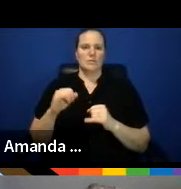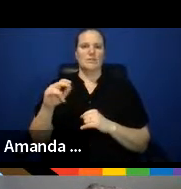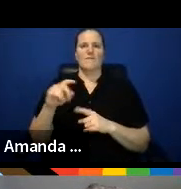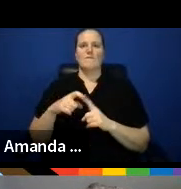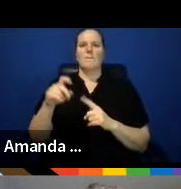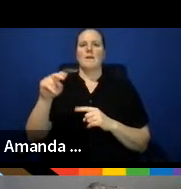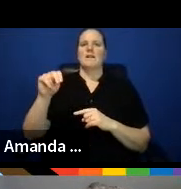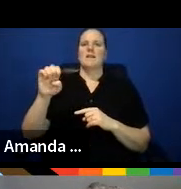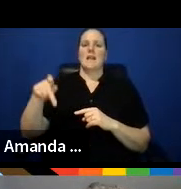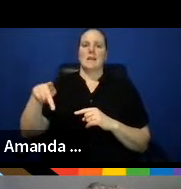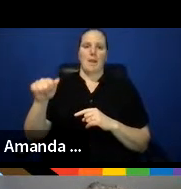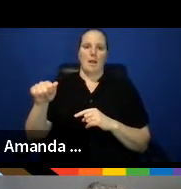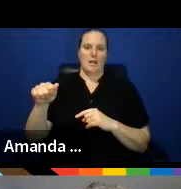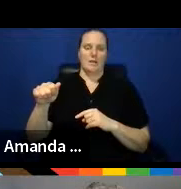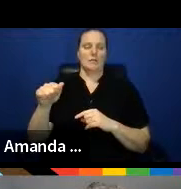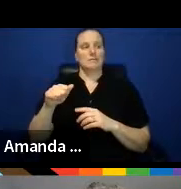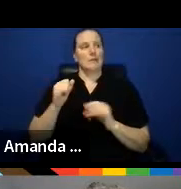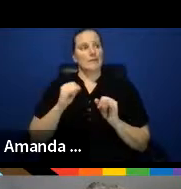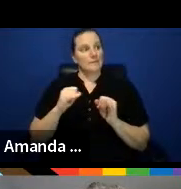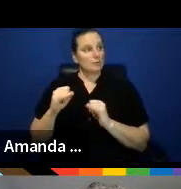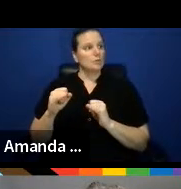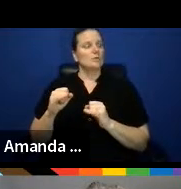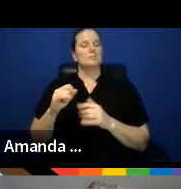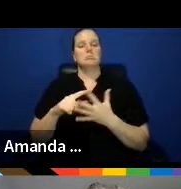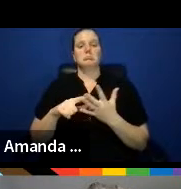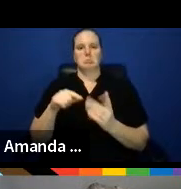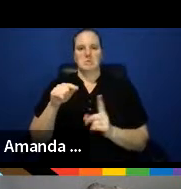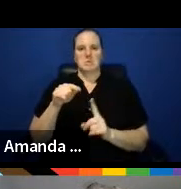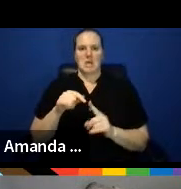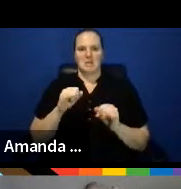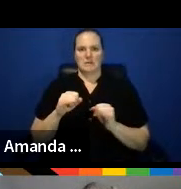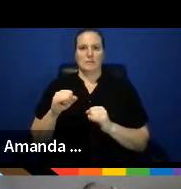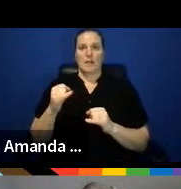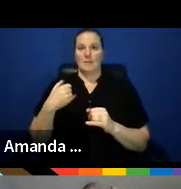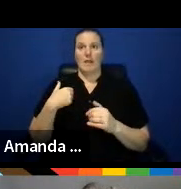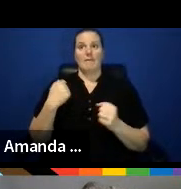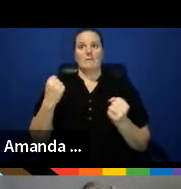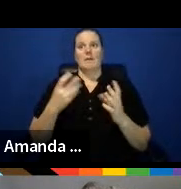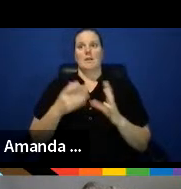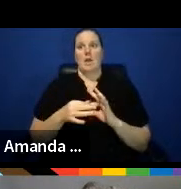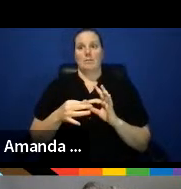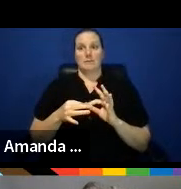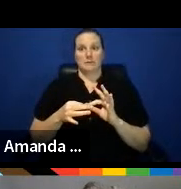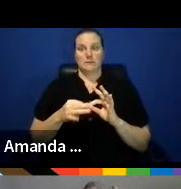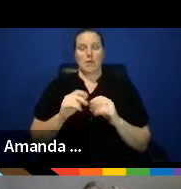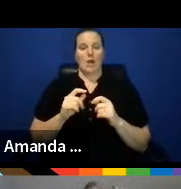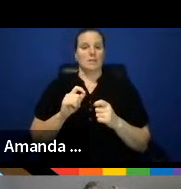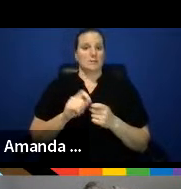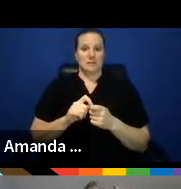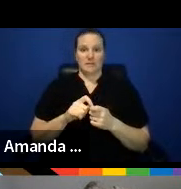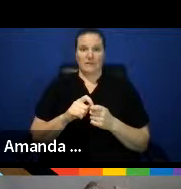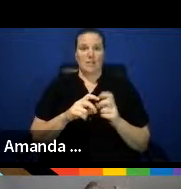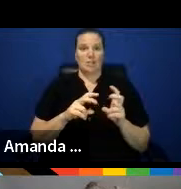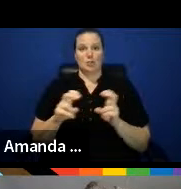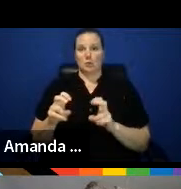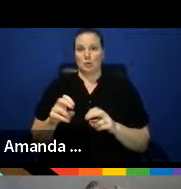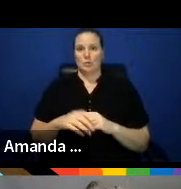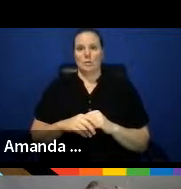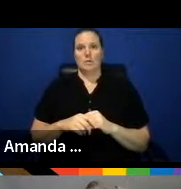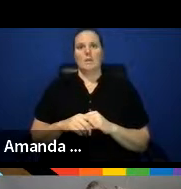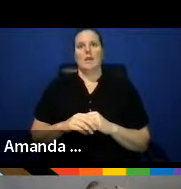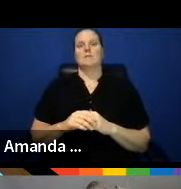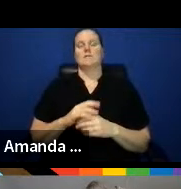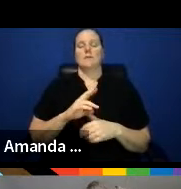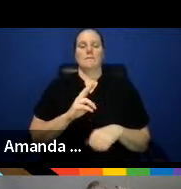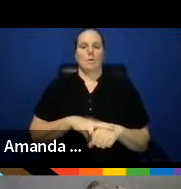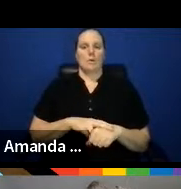the substance of the issue. If we do receive a number of comments on a specific issue, absolutely we'll take